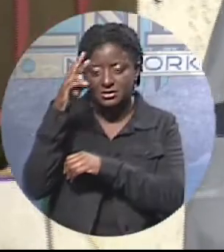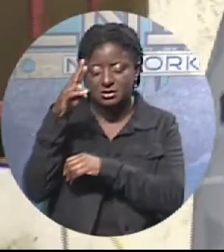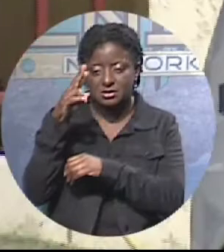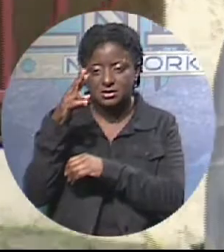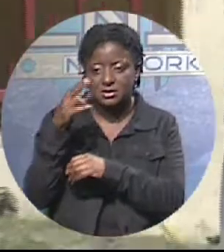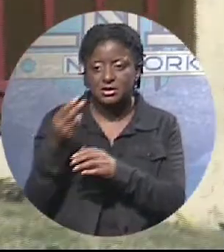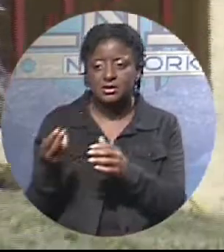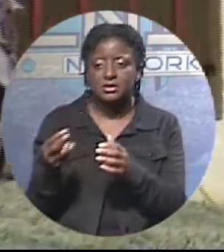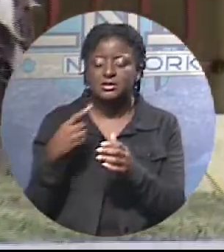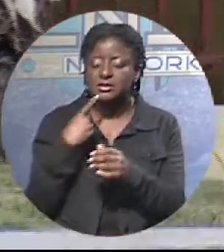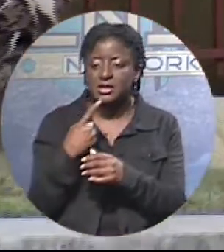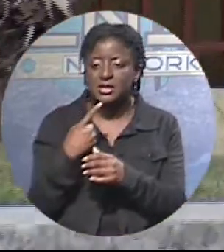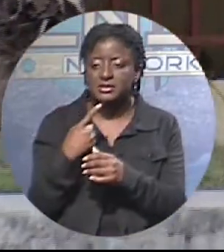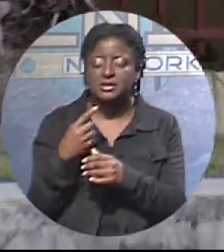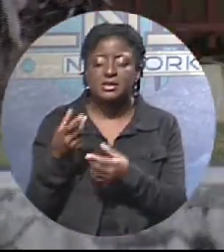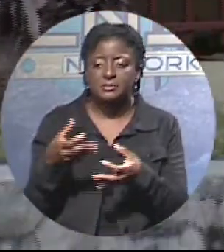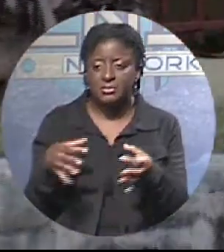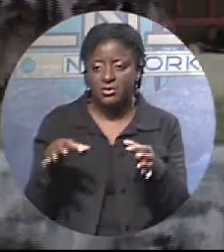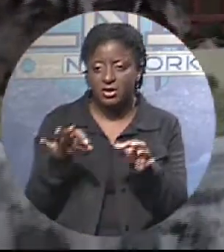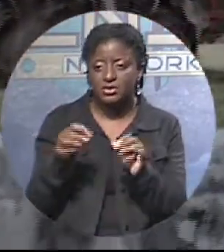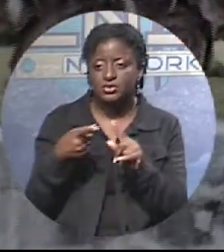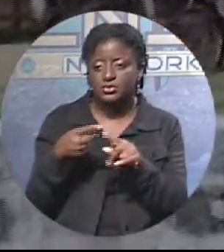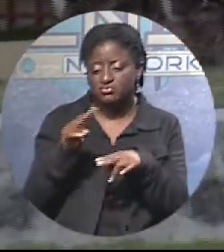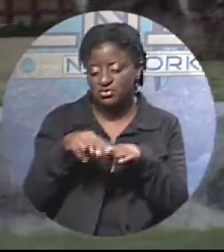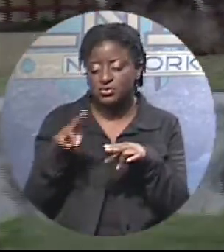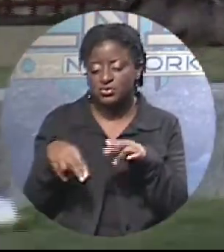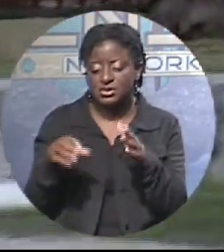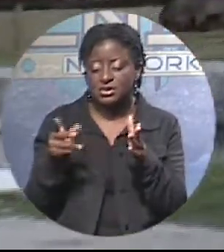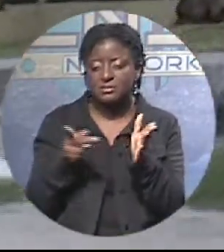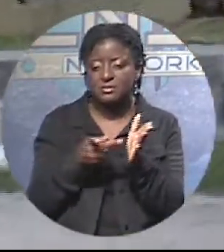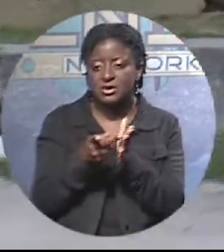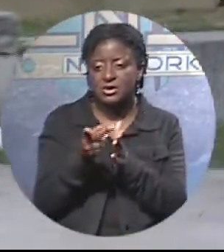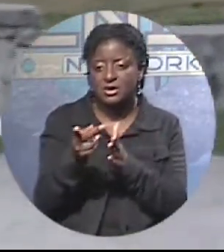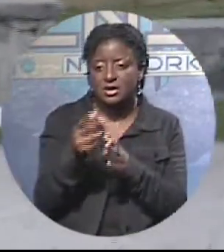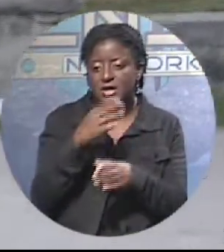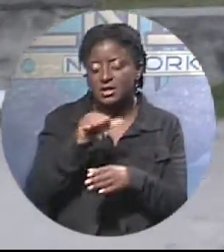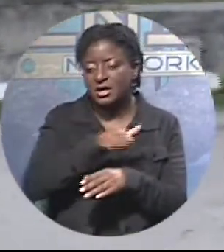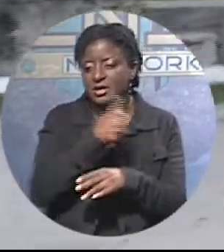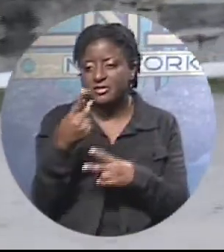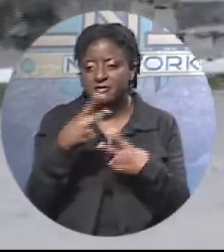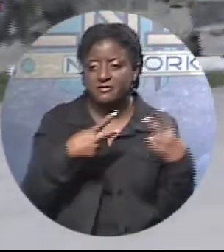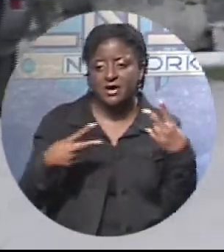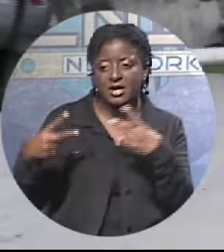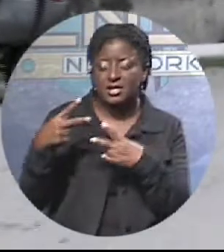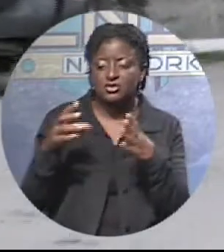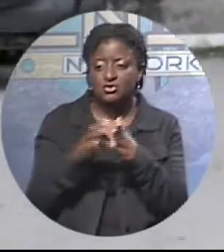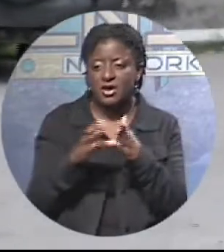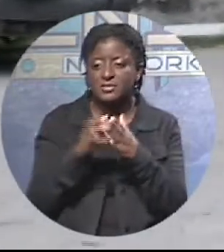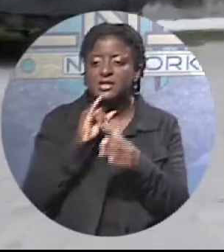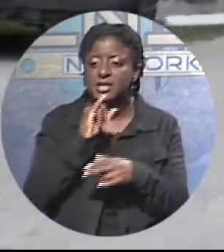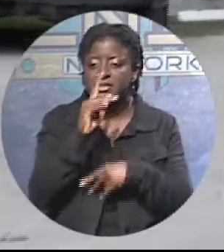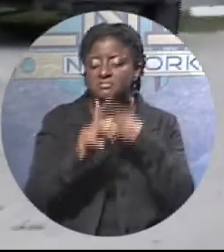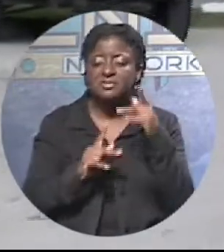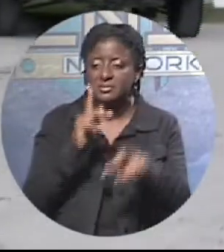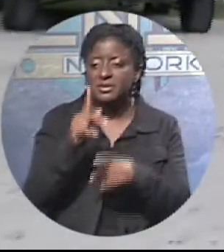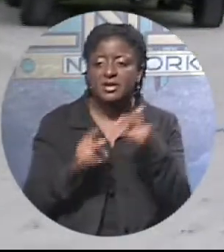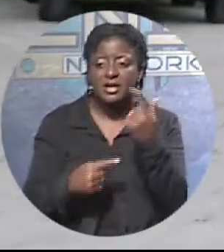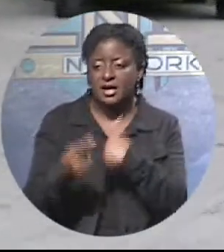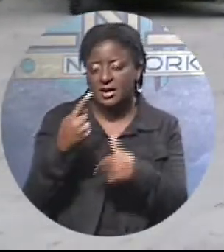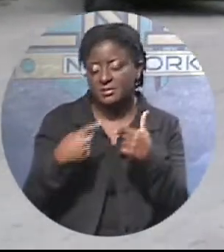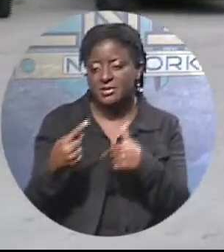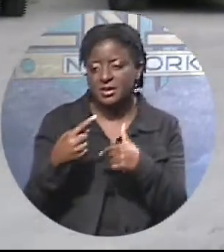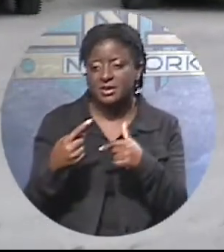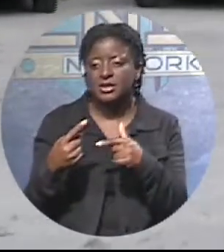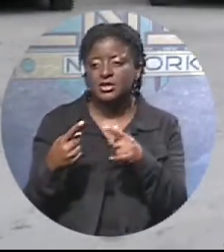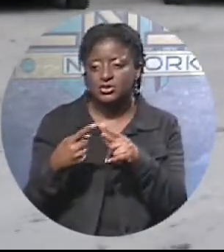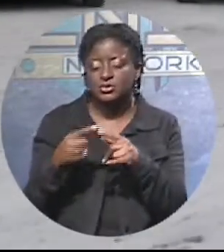to reducing murder and other violent crimes is the public coming forward with information, particularly family members who know what their relatives are doing.